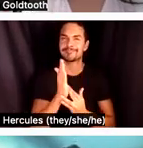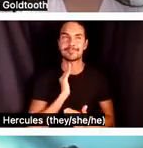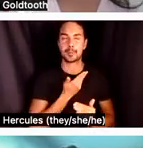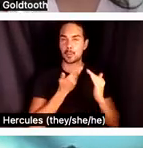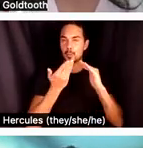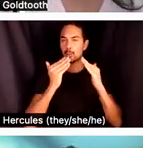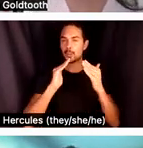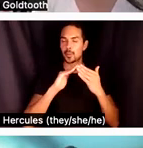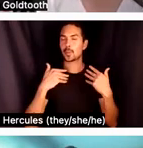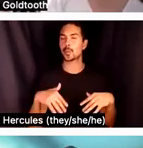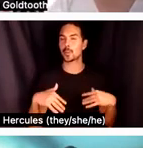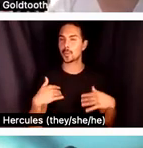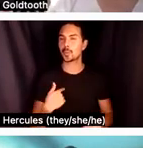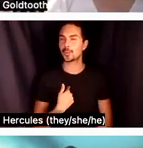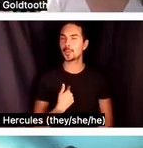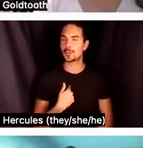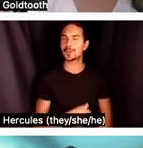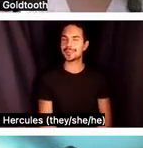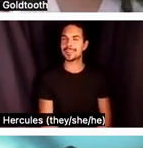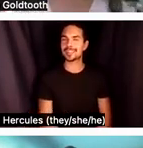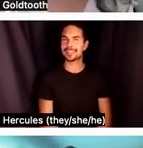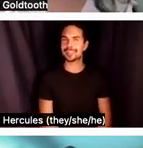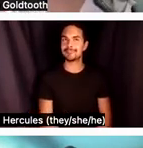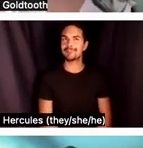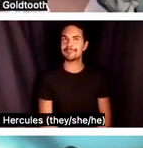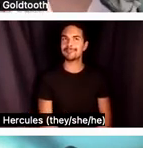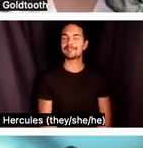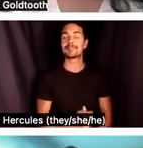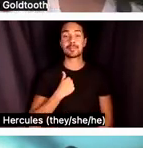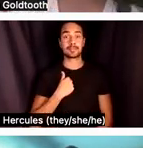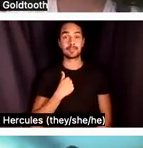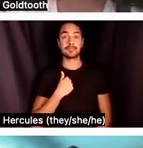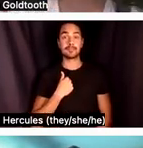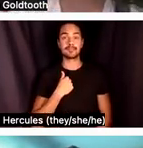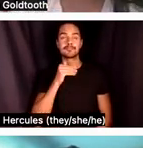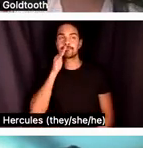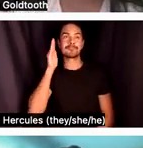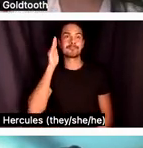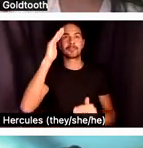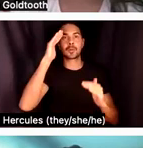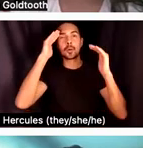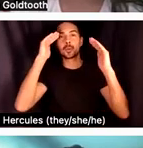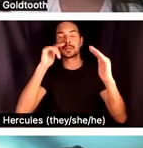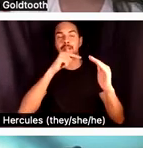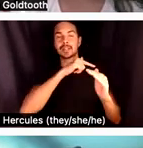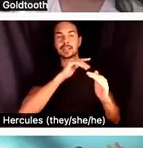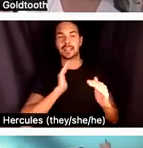communities, and I hope that we leave our time together feeling very